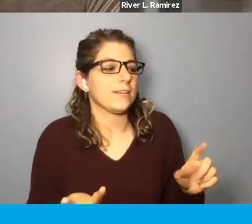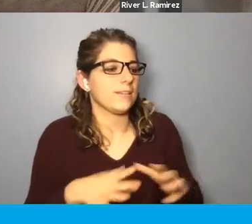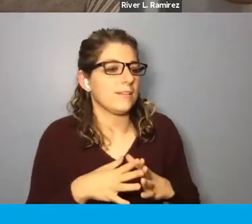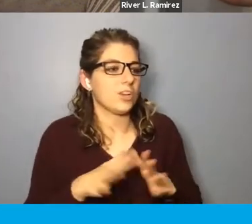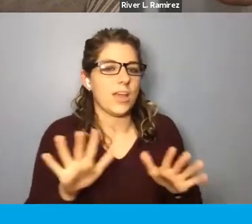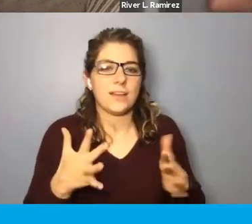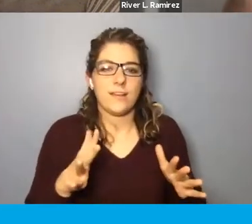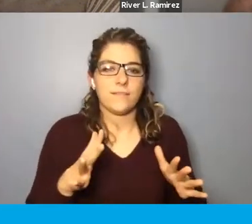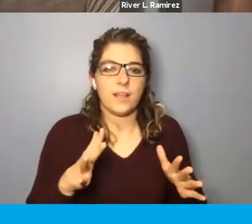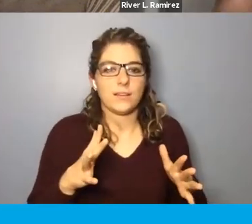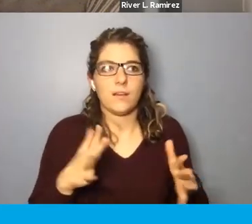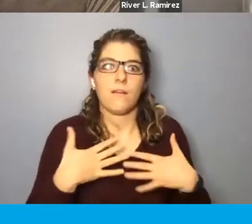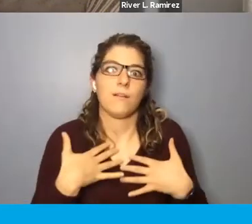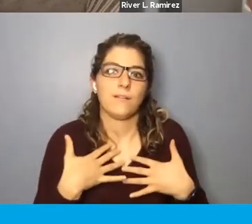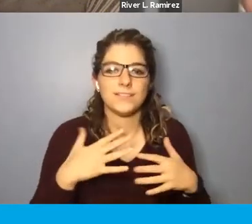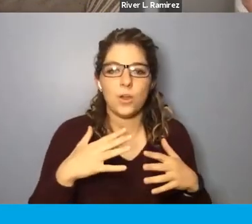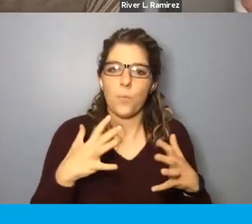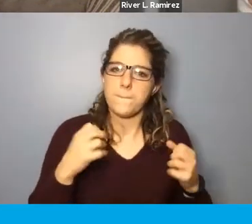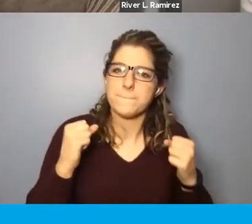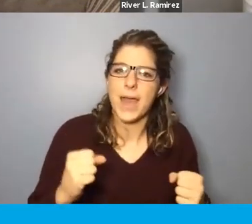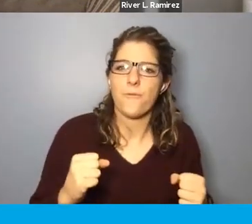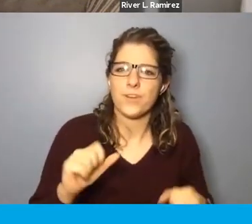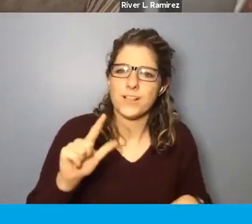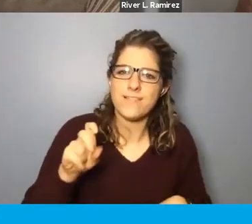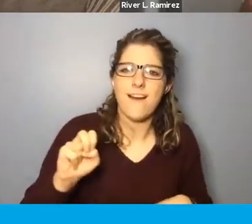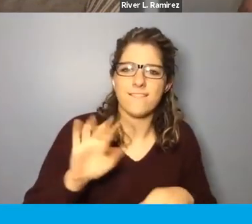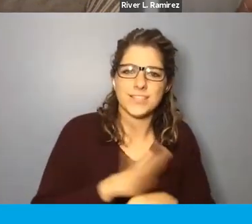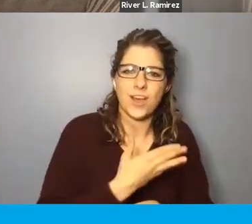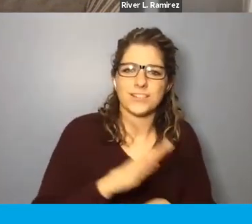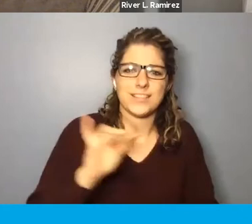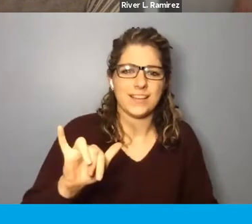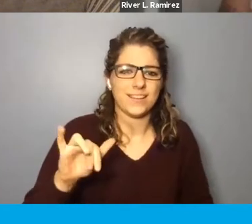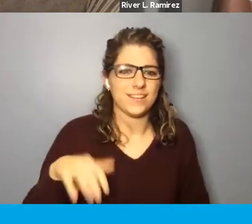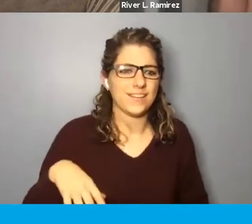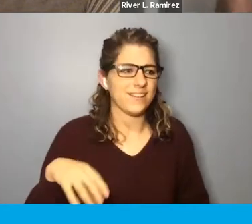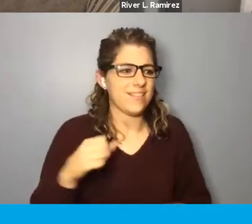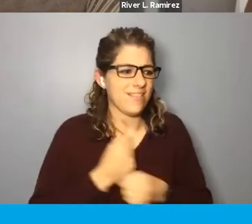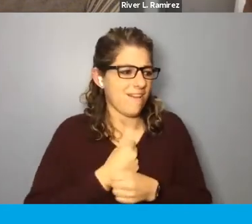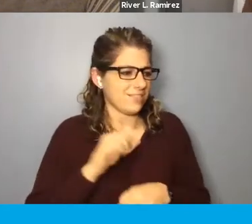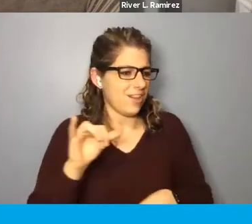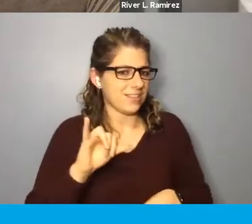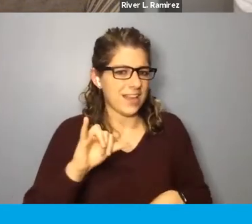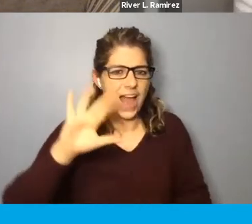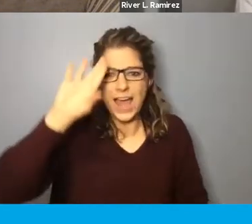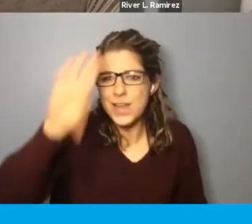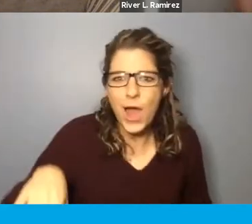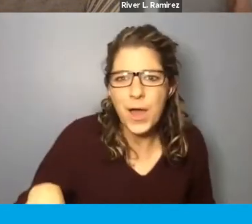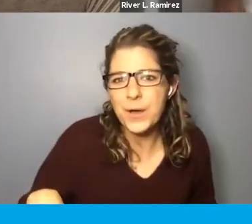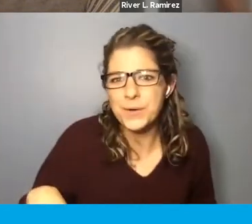kind of like, woe is me. I'm like, I want like powerful love songs, like love songs that are like, I know,